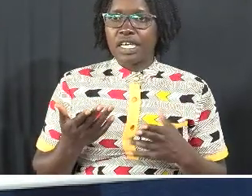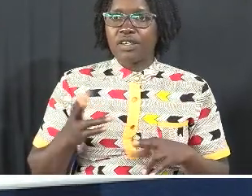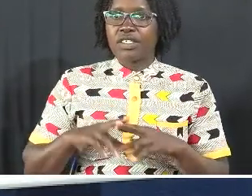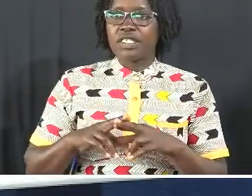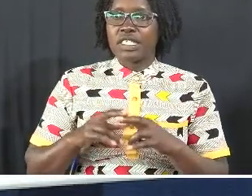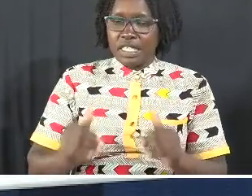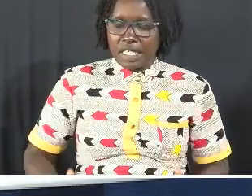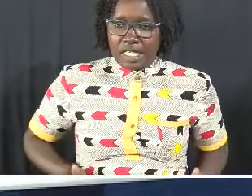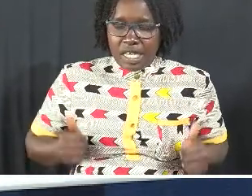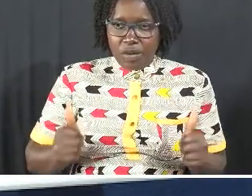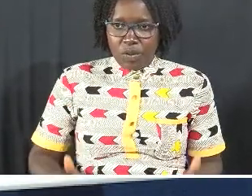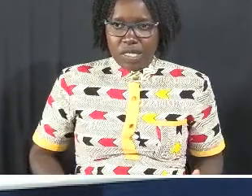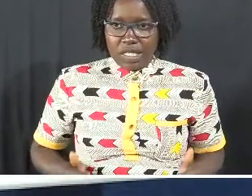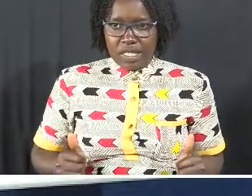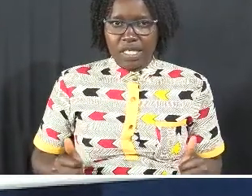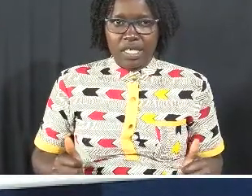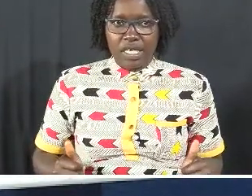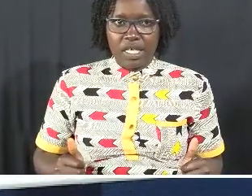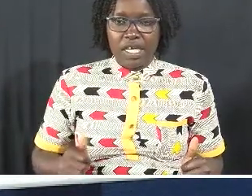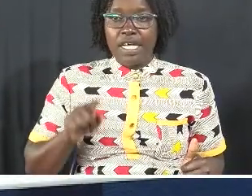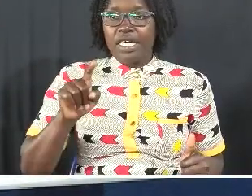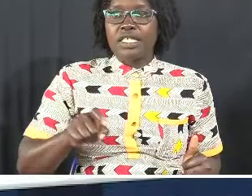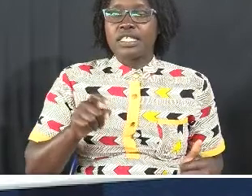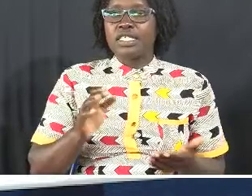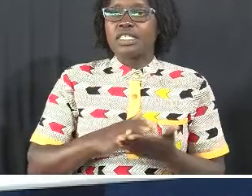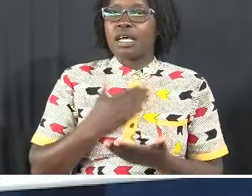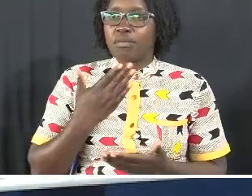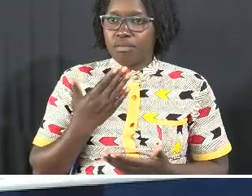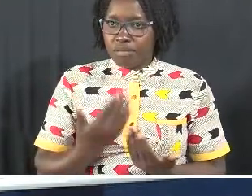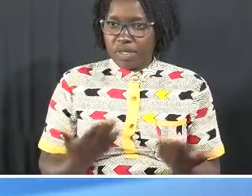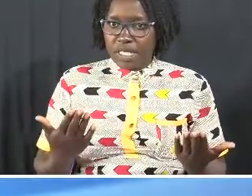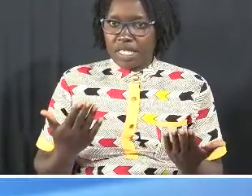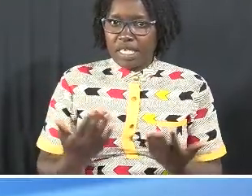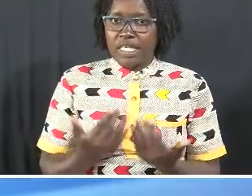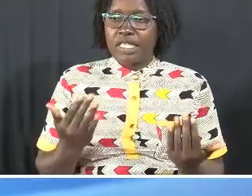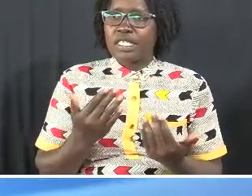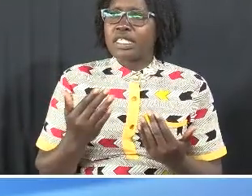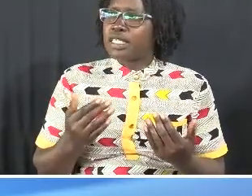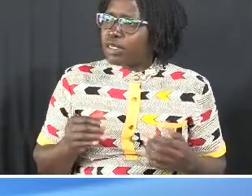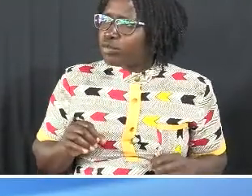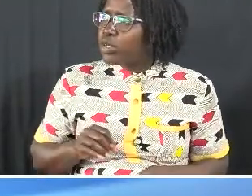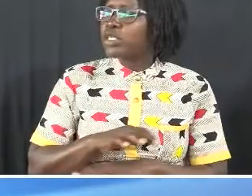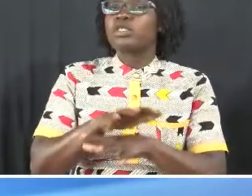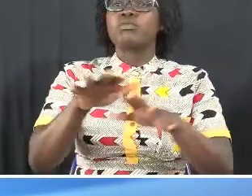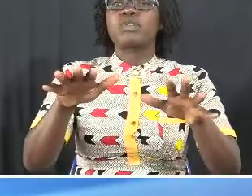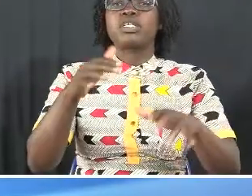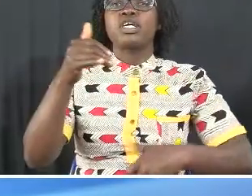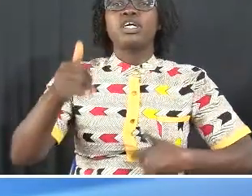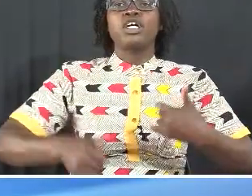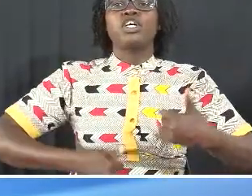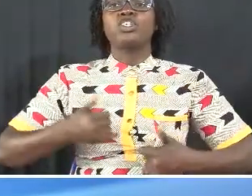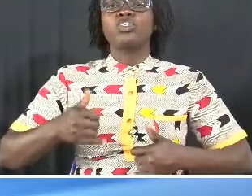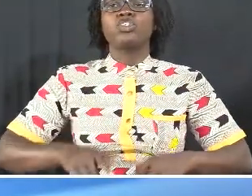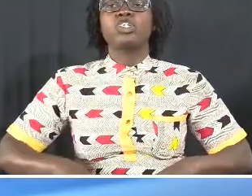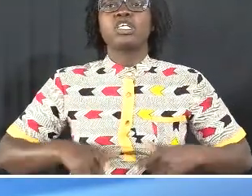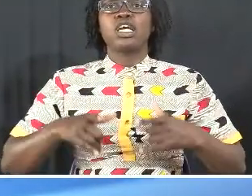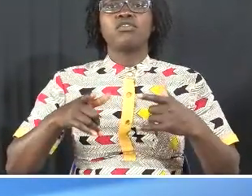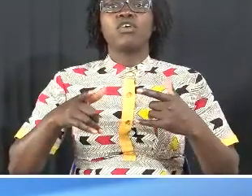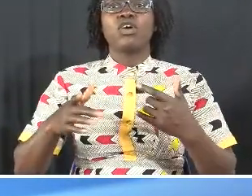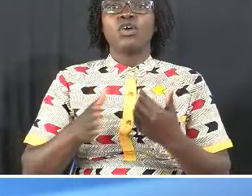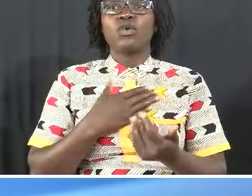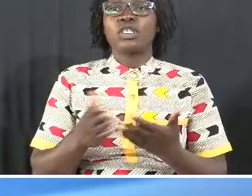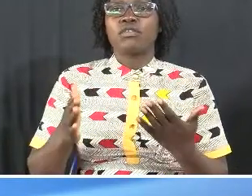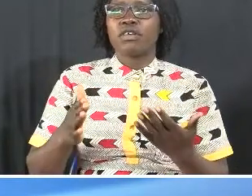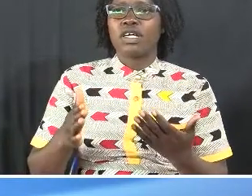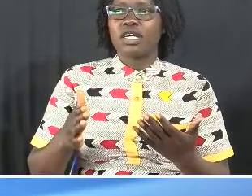at home and needs something. The children are all over enjoying life with whatever they call their wives and